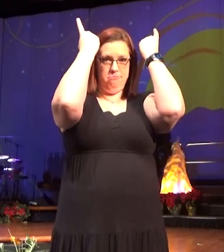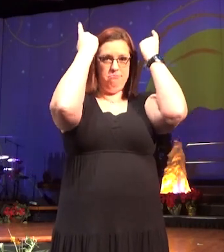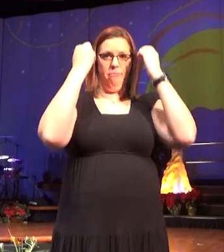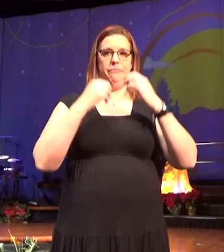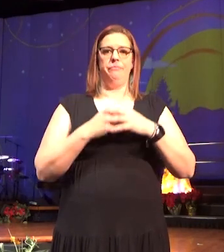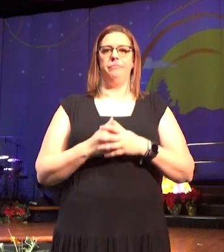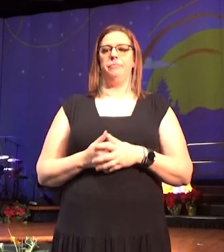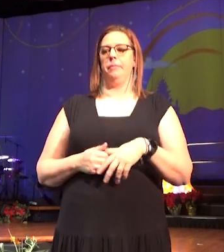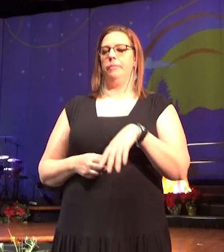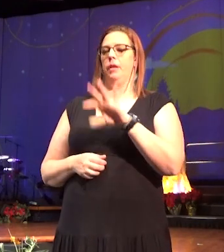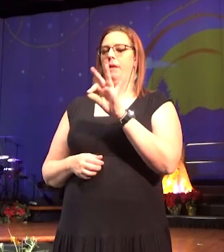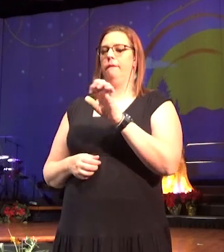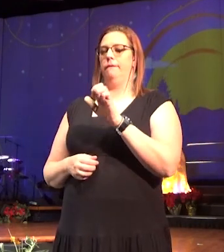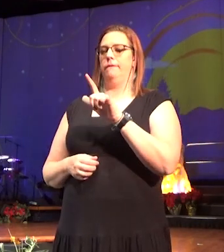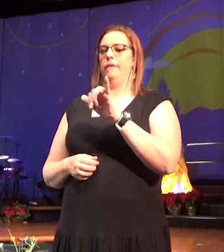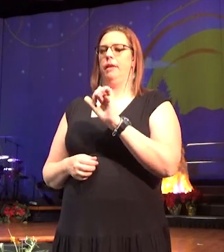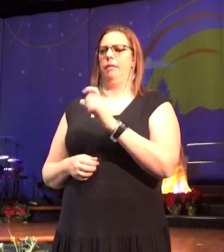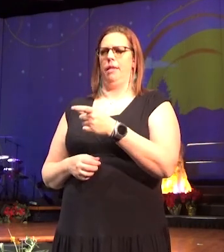Felix kills pretty enemy,